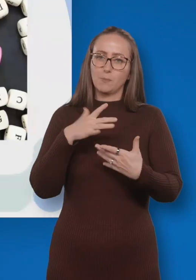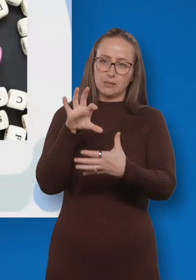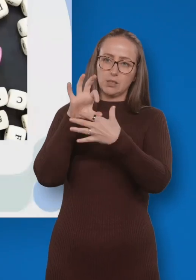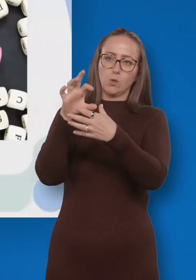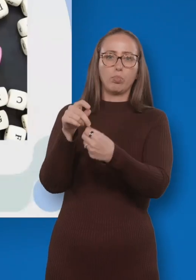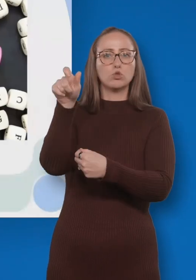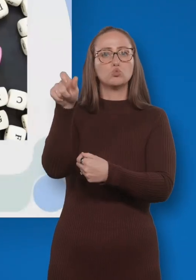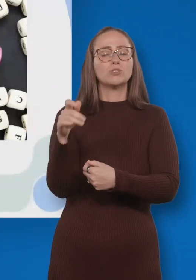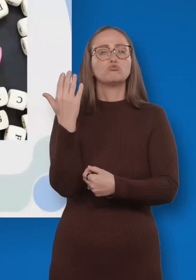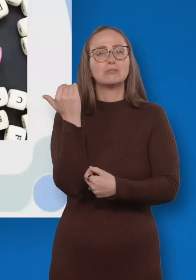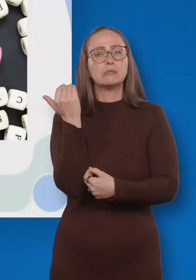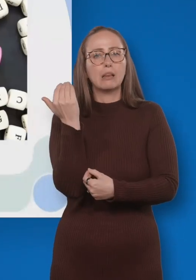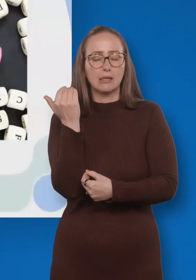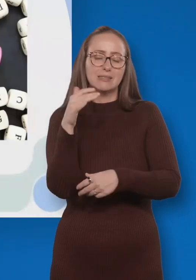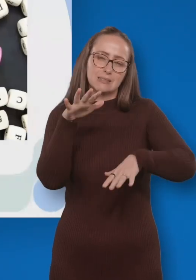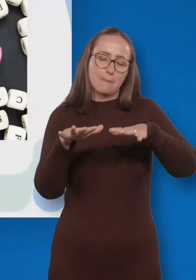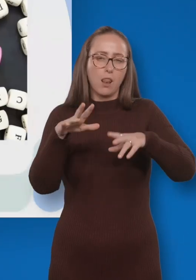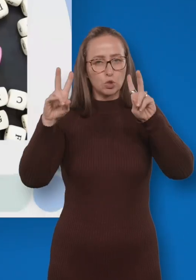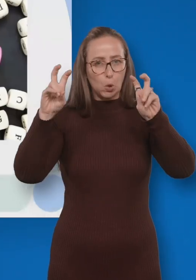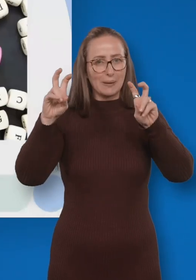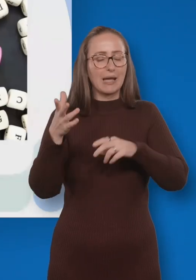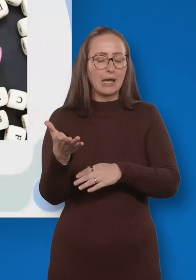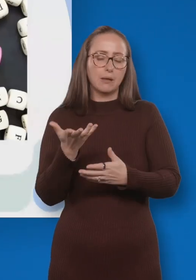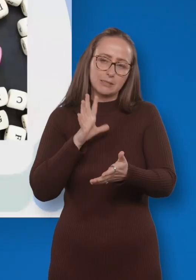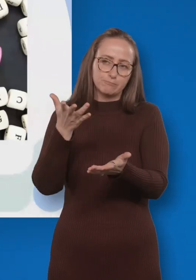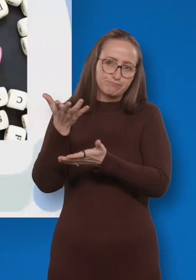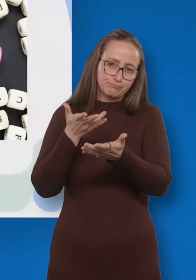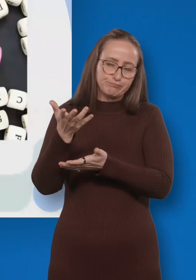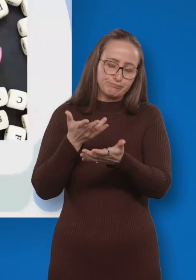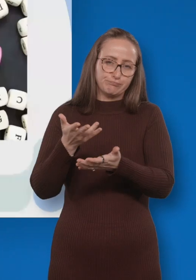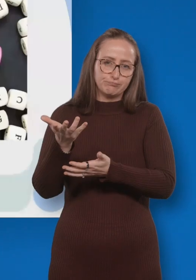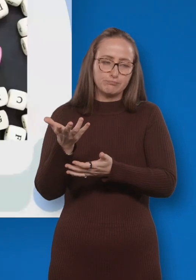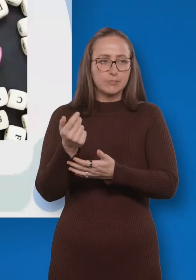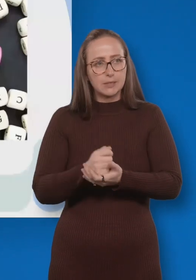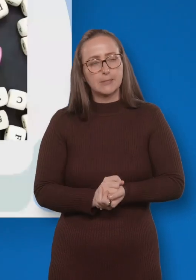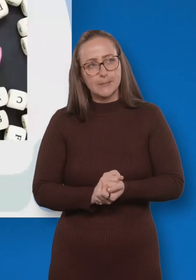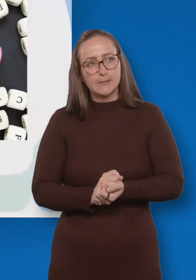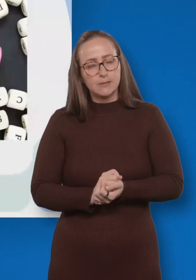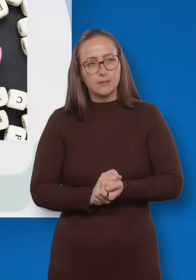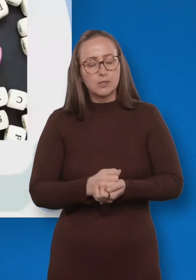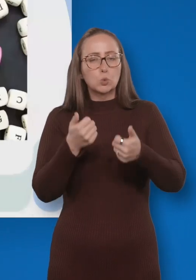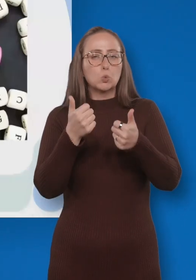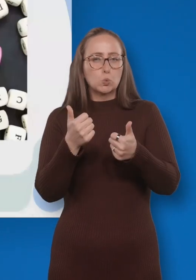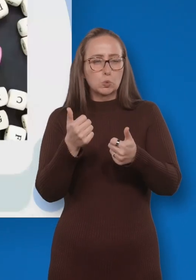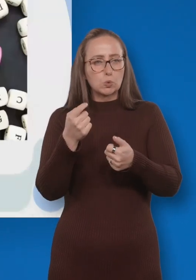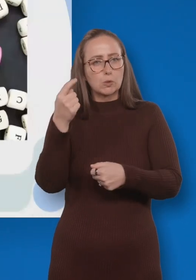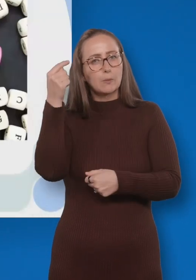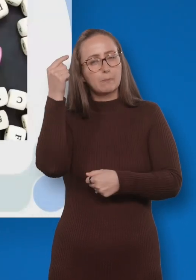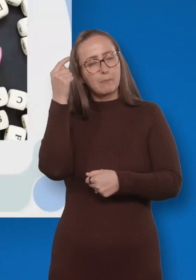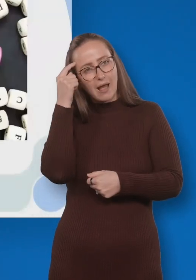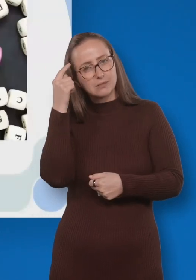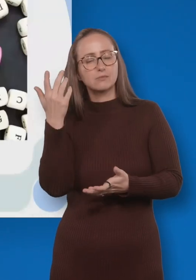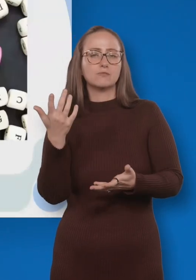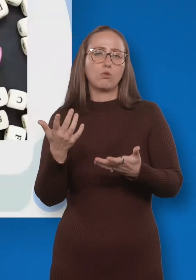student recently about a similar sort of topic. So I think it's good to be mindful